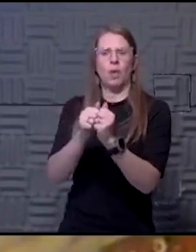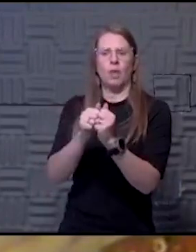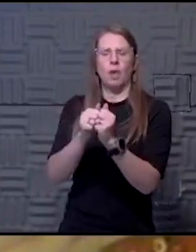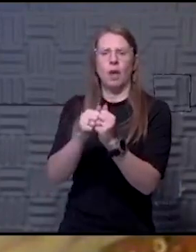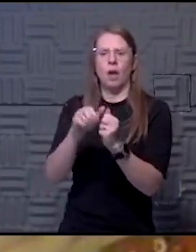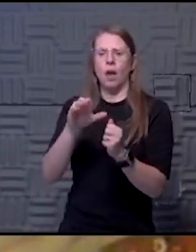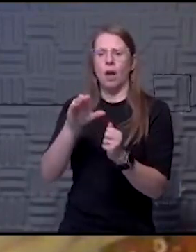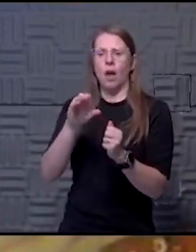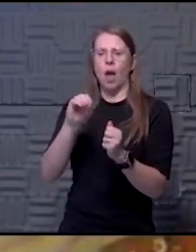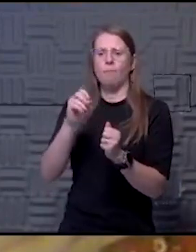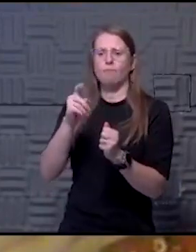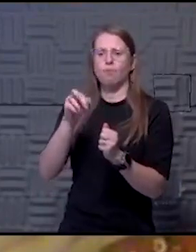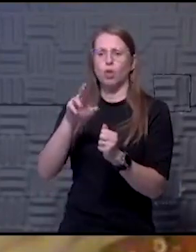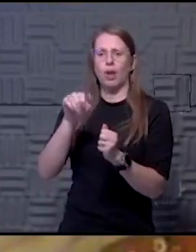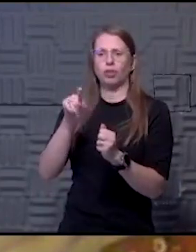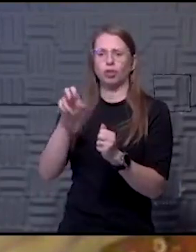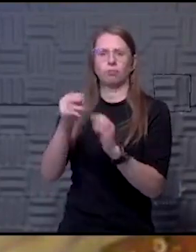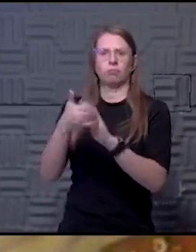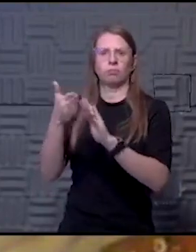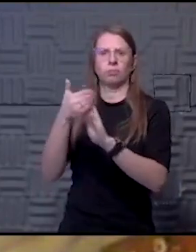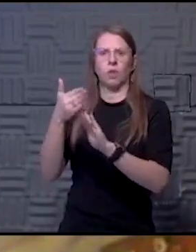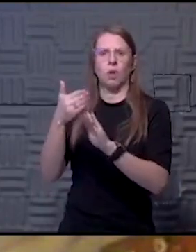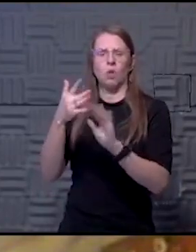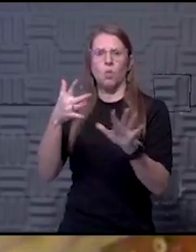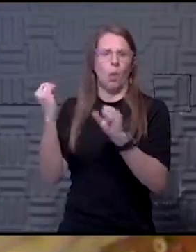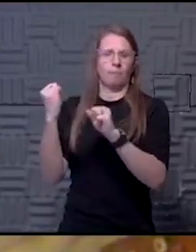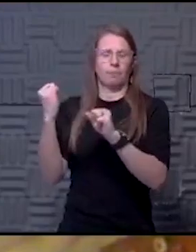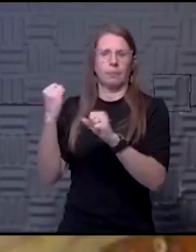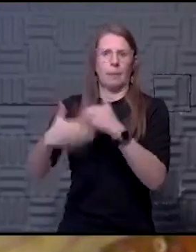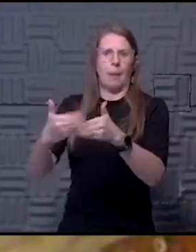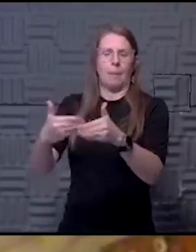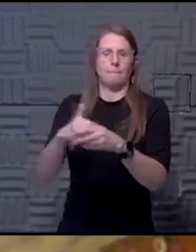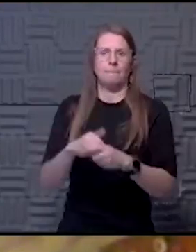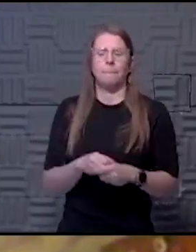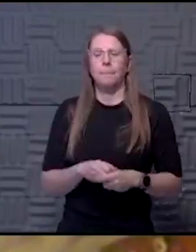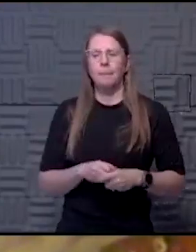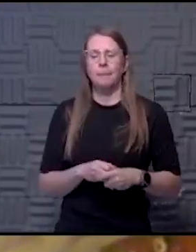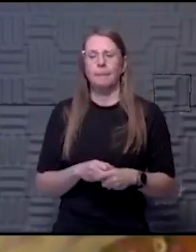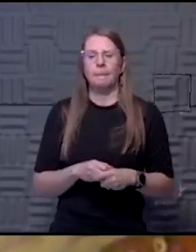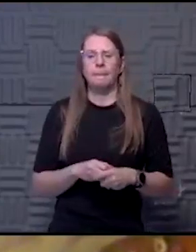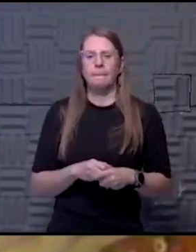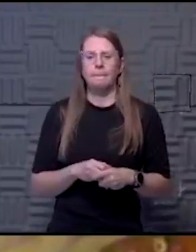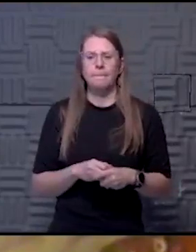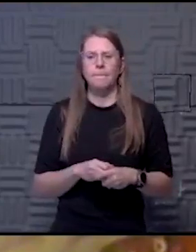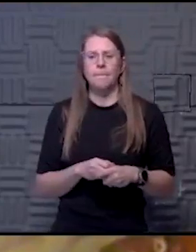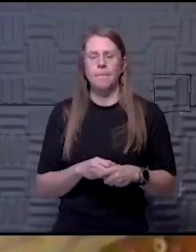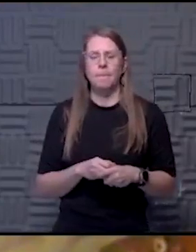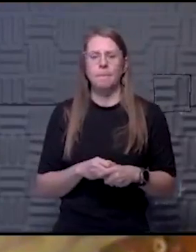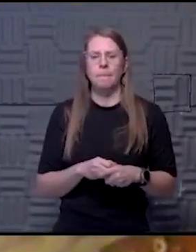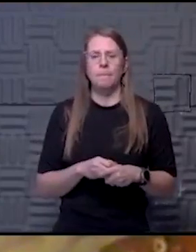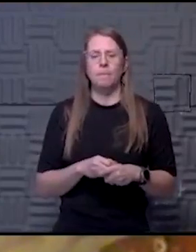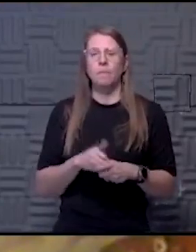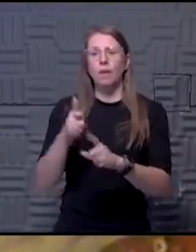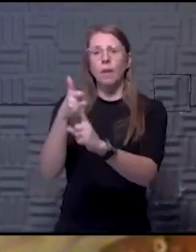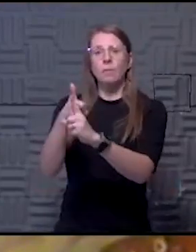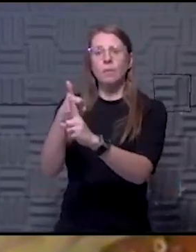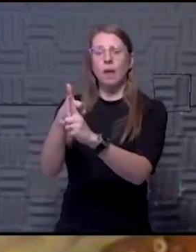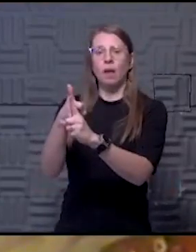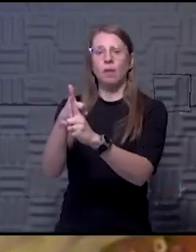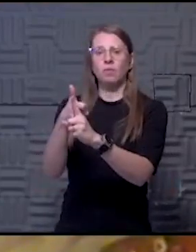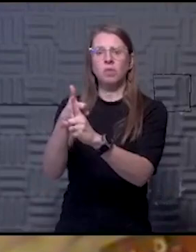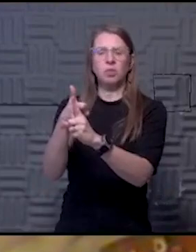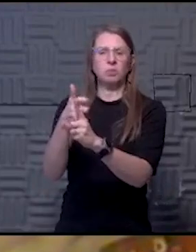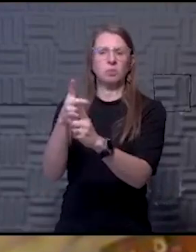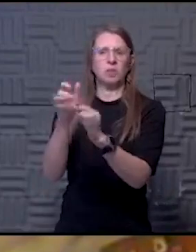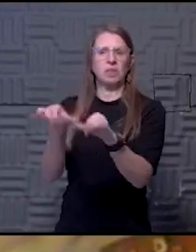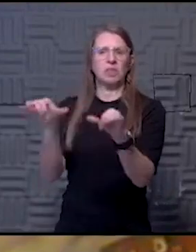Speed. And for all the warts that Warp Speed has, and there's quite a few, he has been at least a